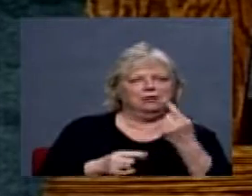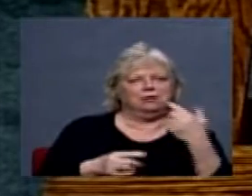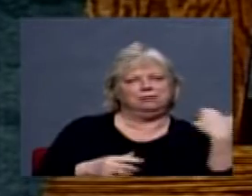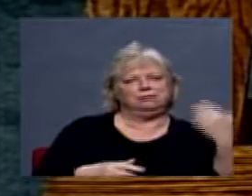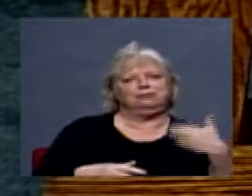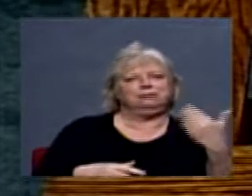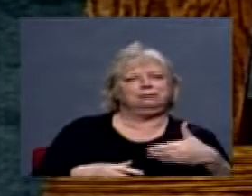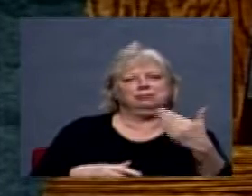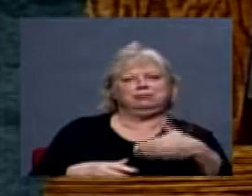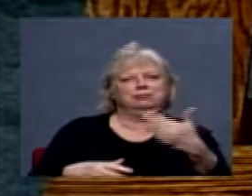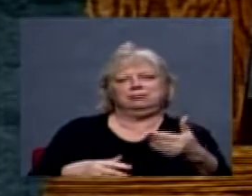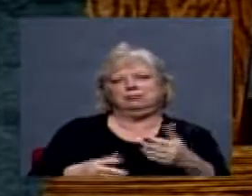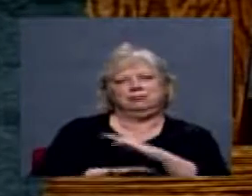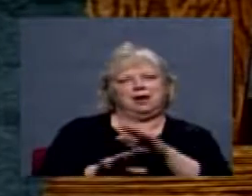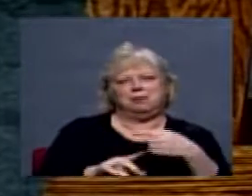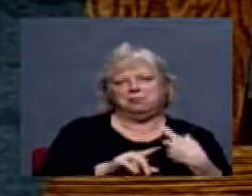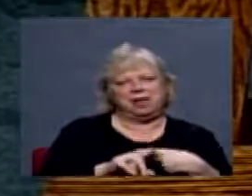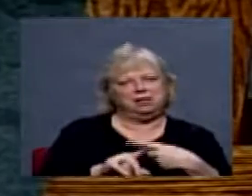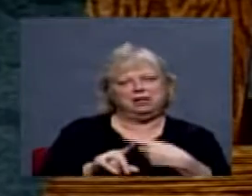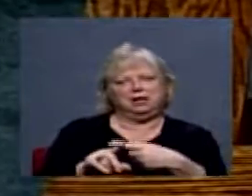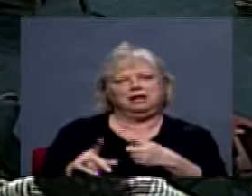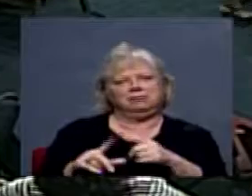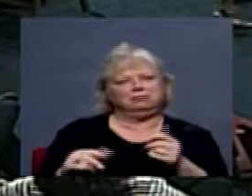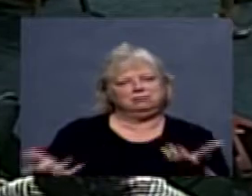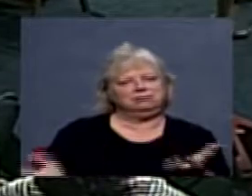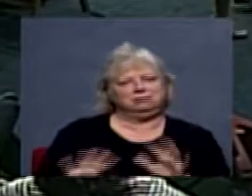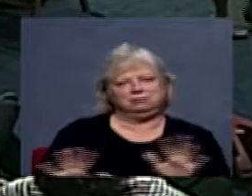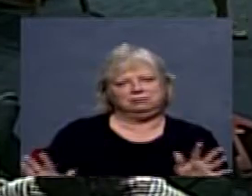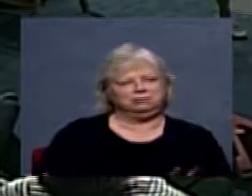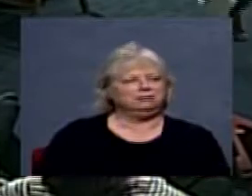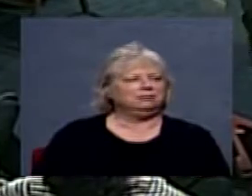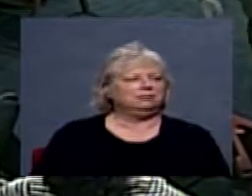month or anything like that. Thank you.